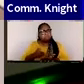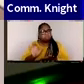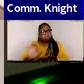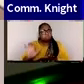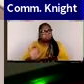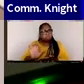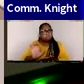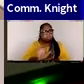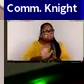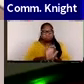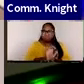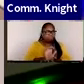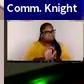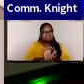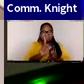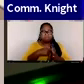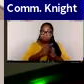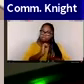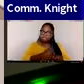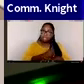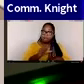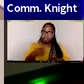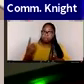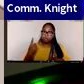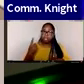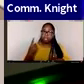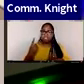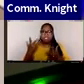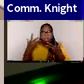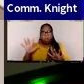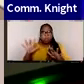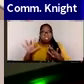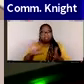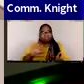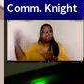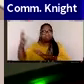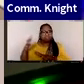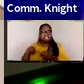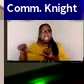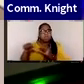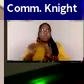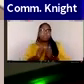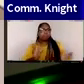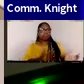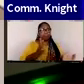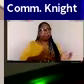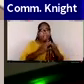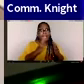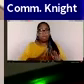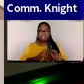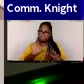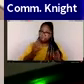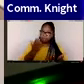and to propose another one on top of the already blighted area with luxury housing, to propose that is not only